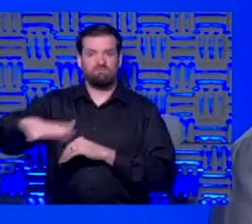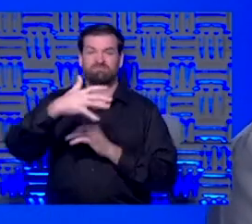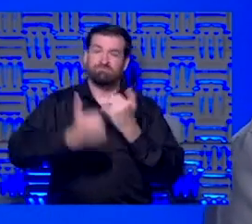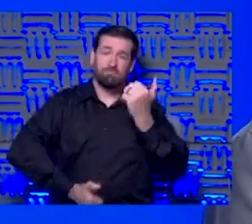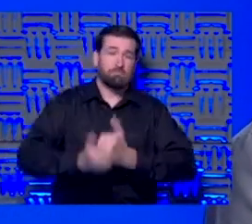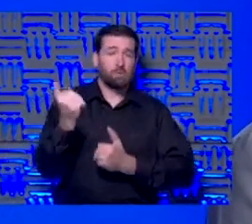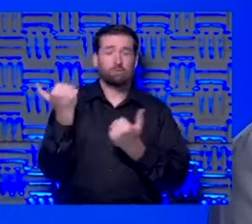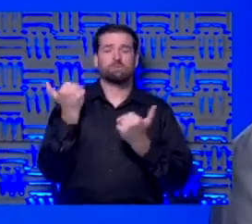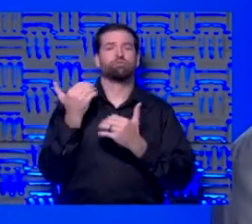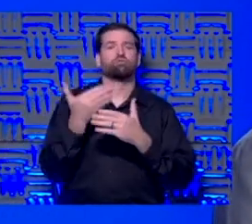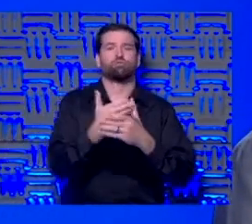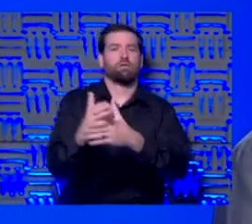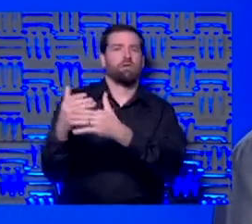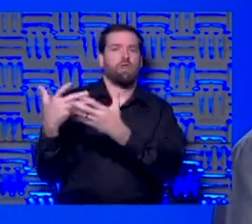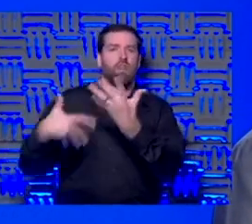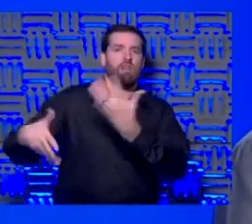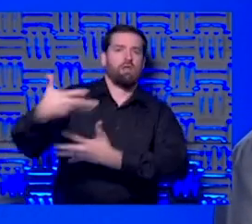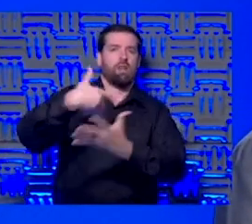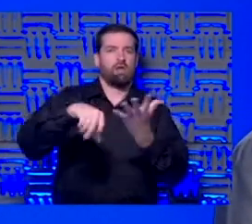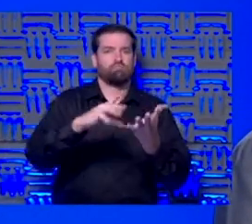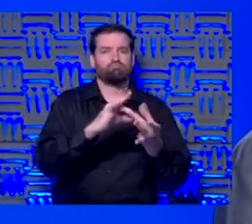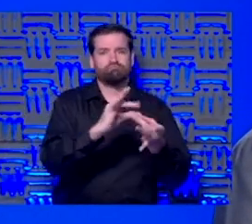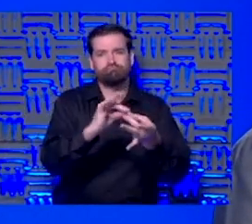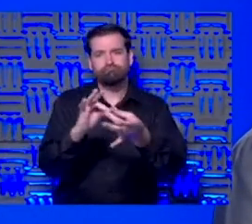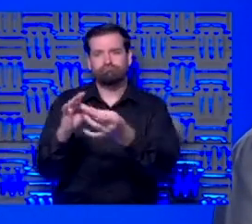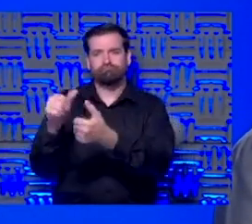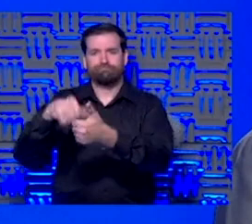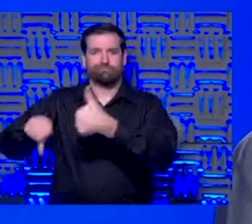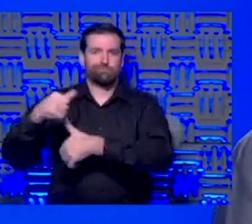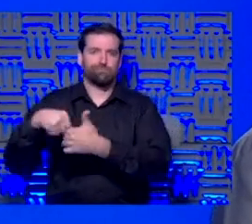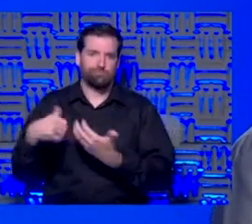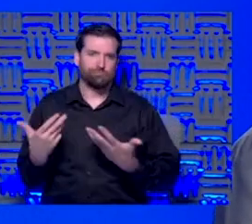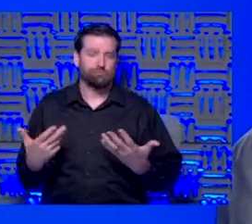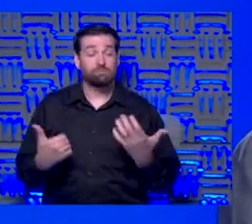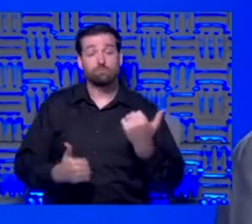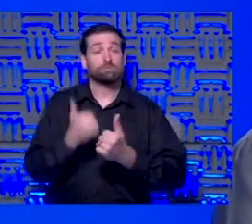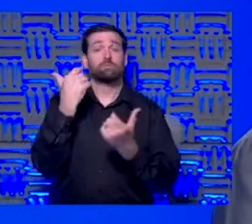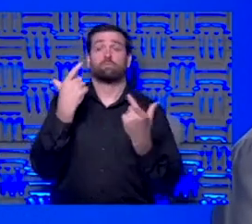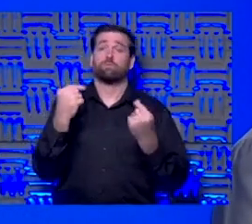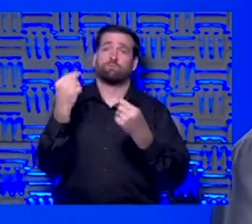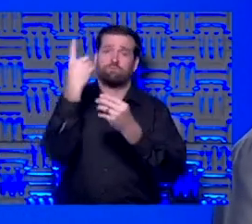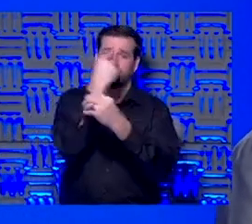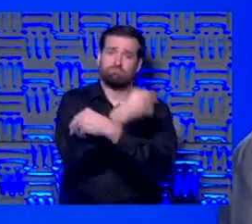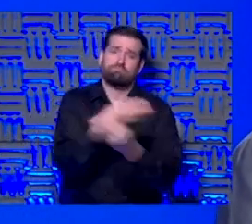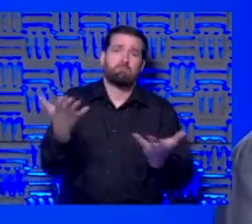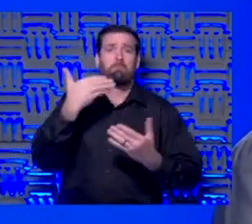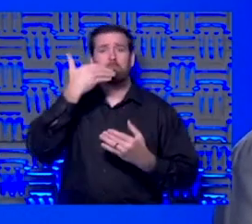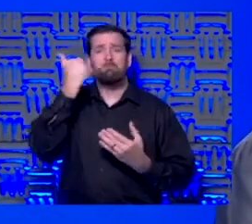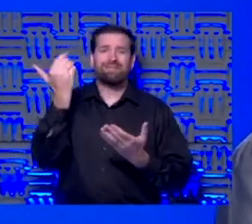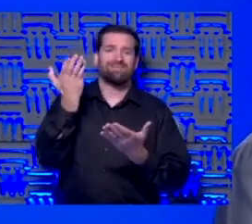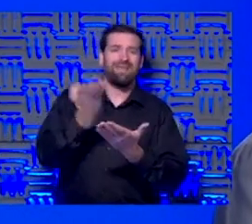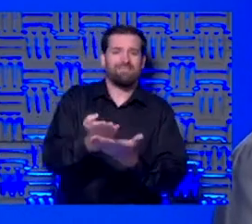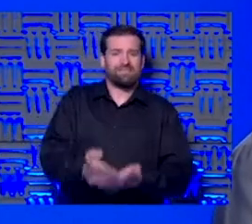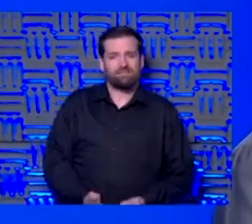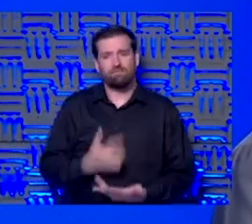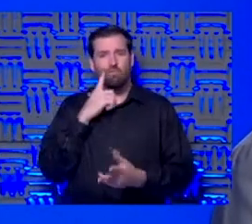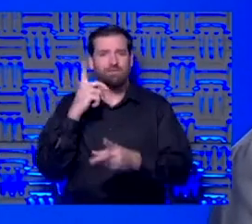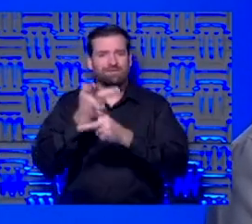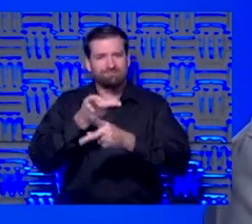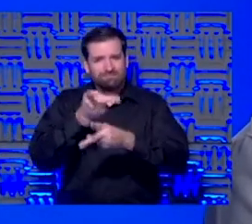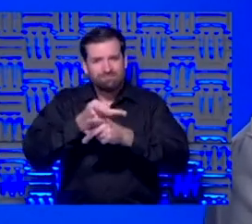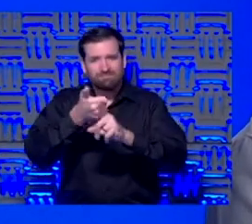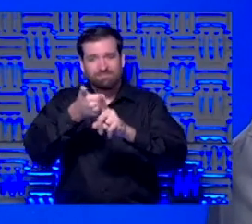mouth. And so what we are doing here is continuing to give the best quality evidence to keep you safe, to keep your family